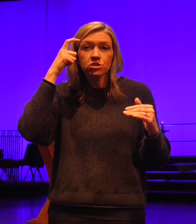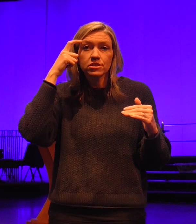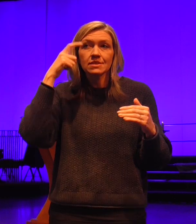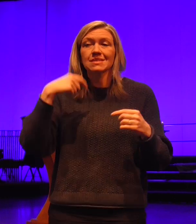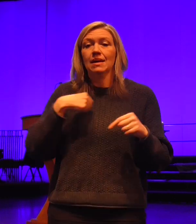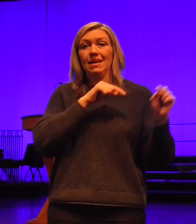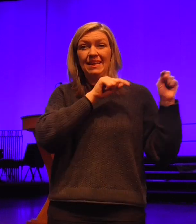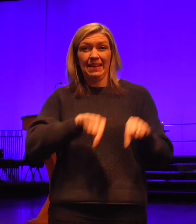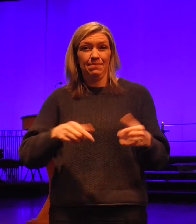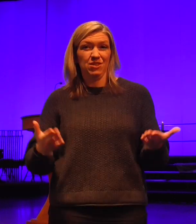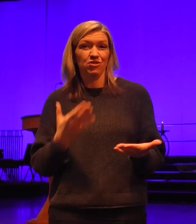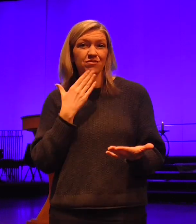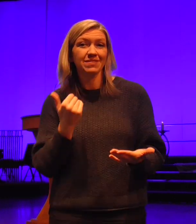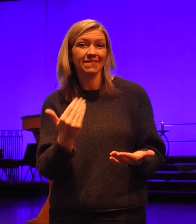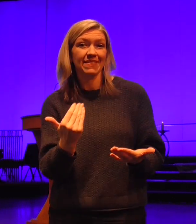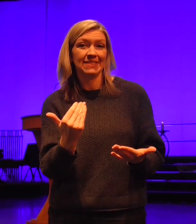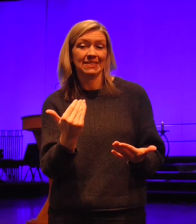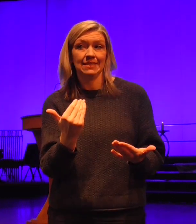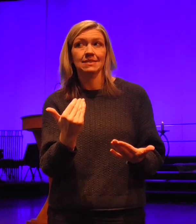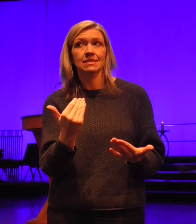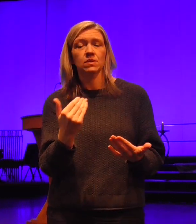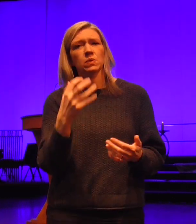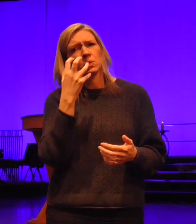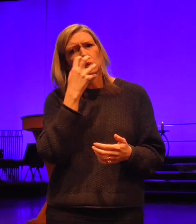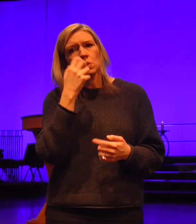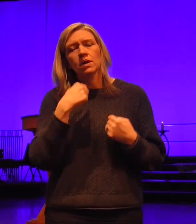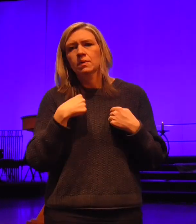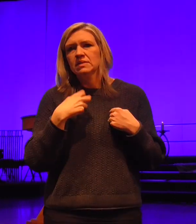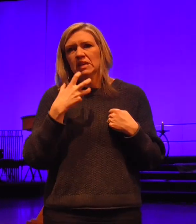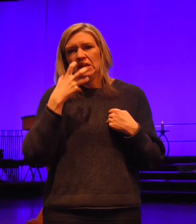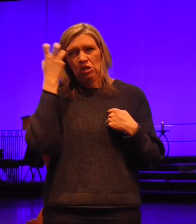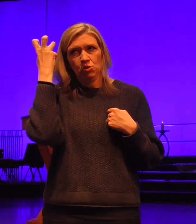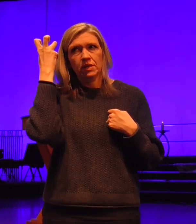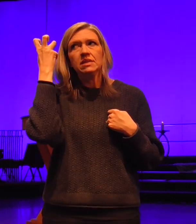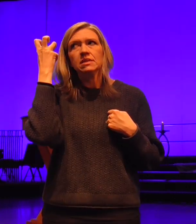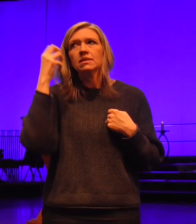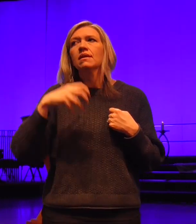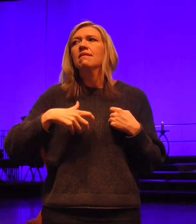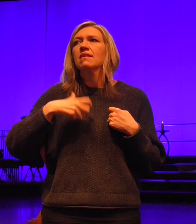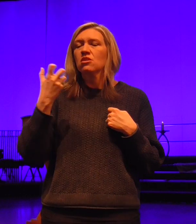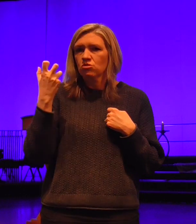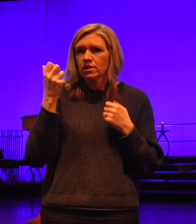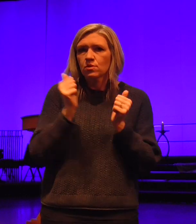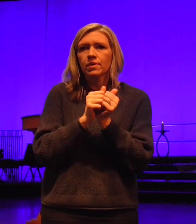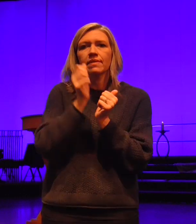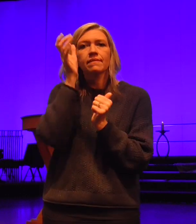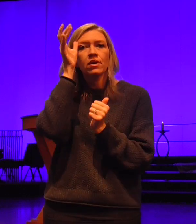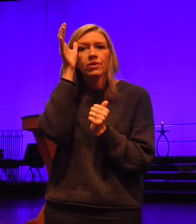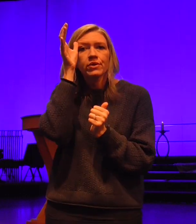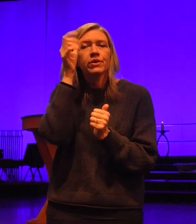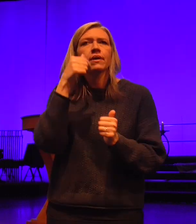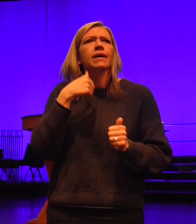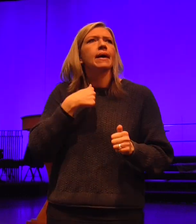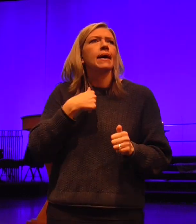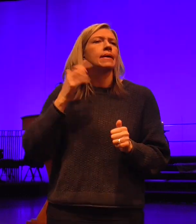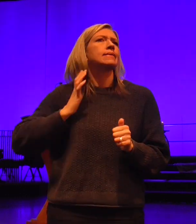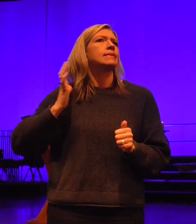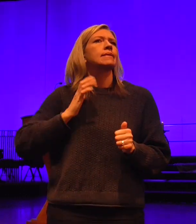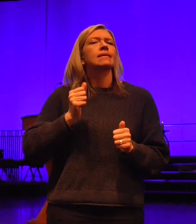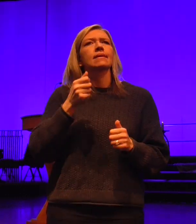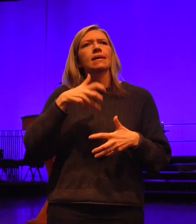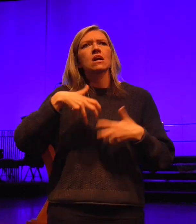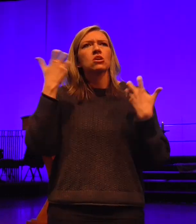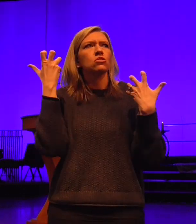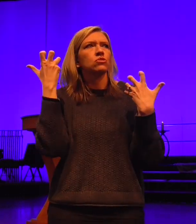a 15-year-old, and boy was I angry. I was angry at my father. I was angry